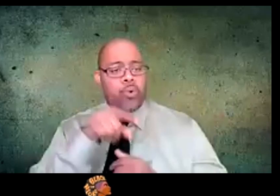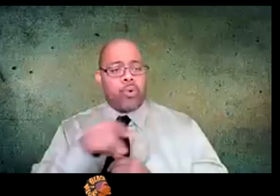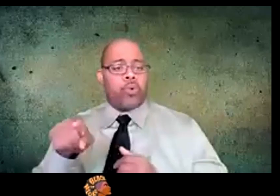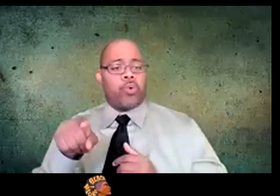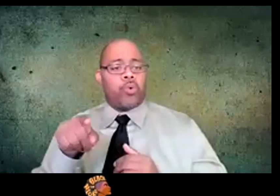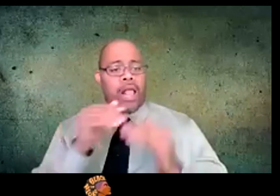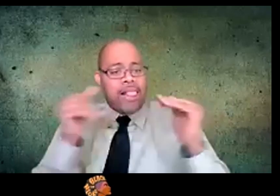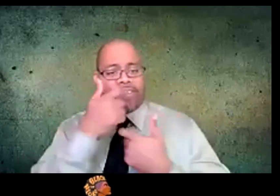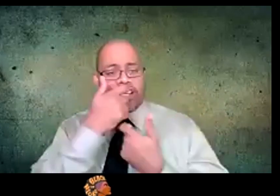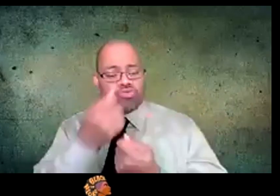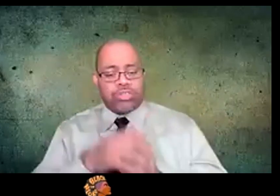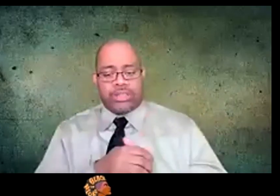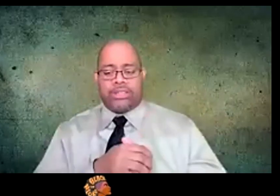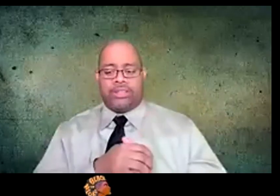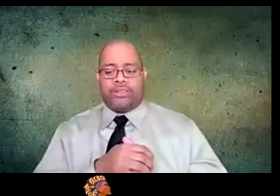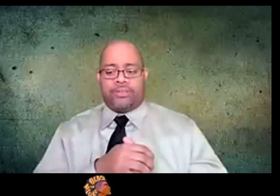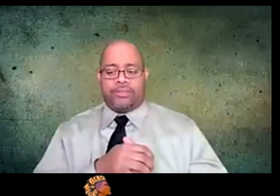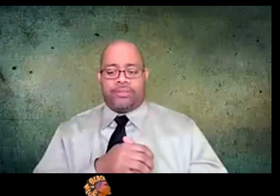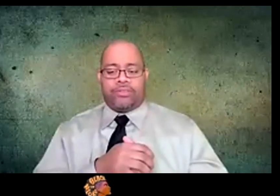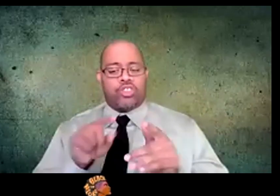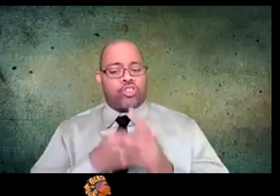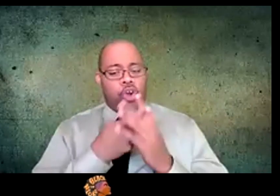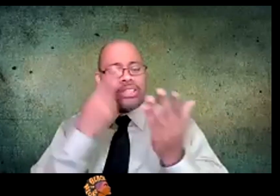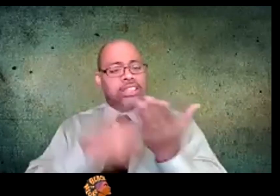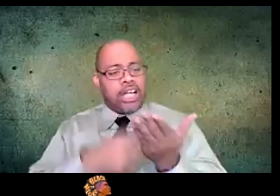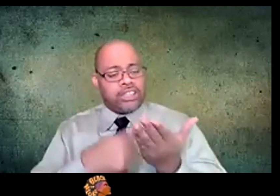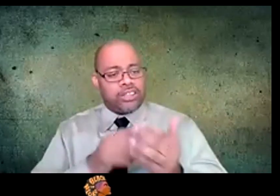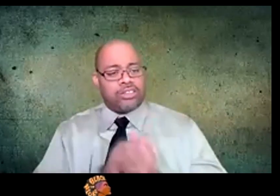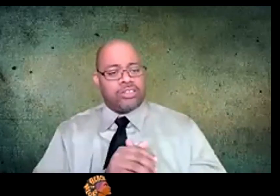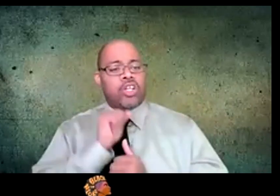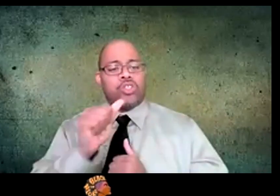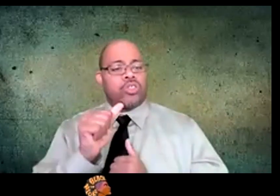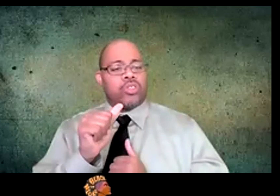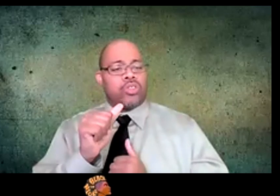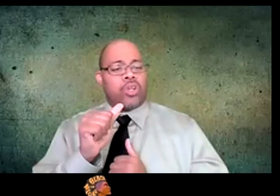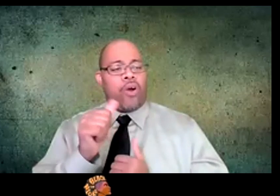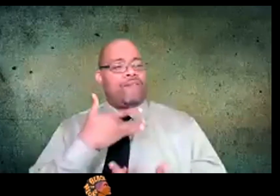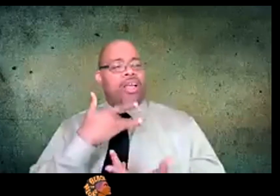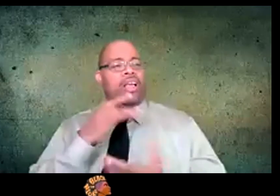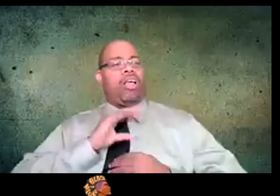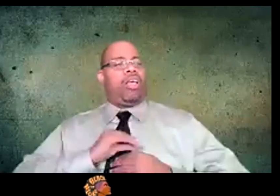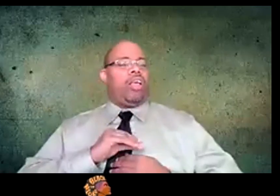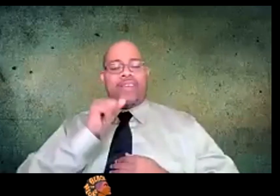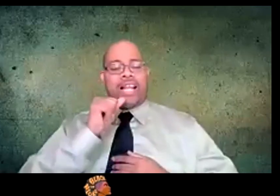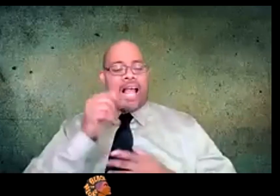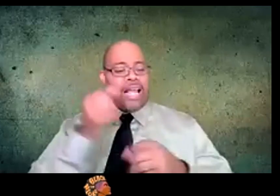of interest. Start the conversation. Don't be deterred if you're not getting,